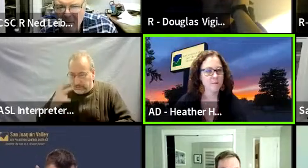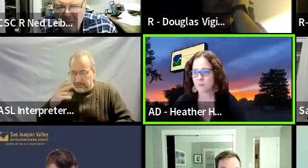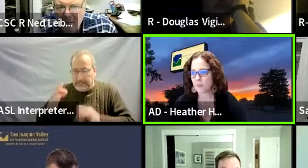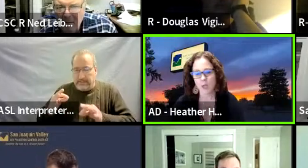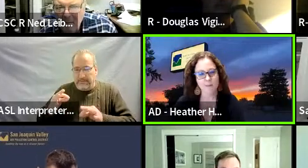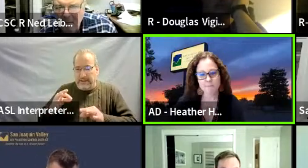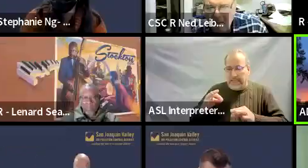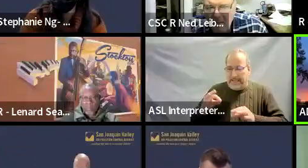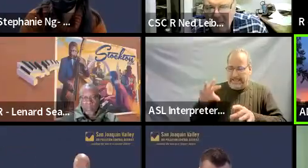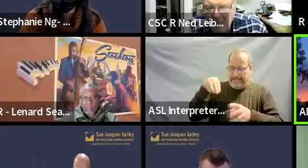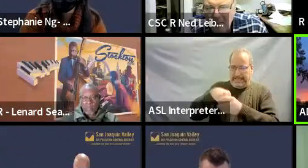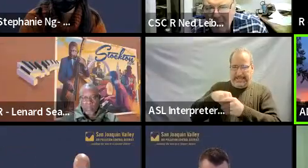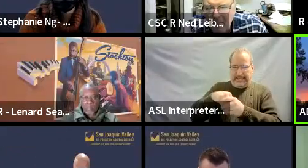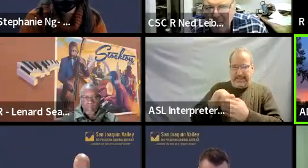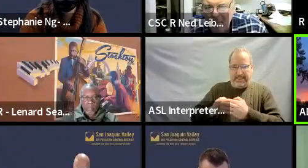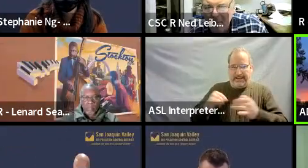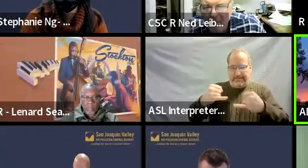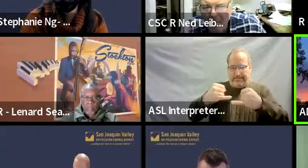boundary.